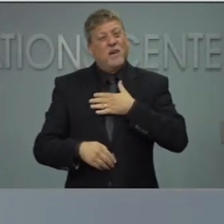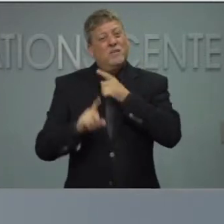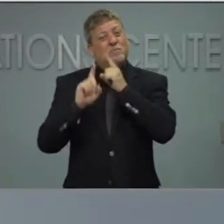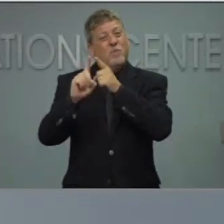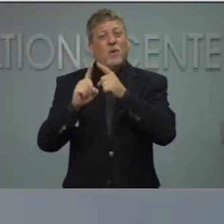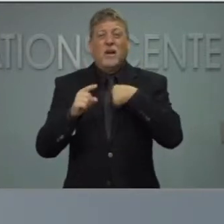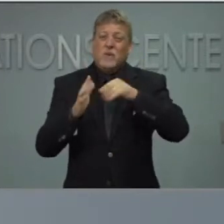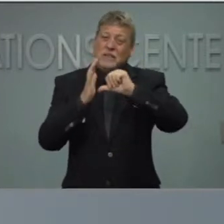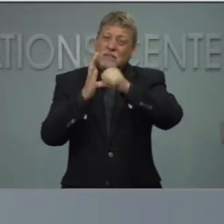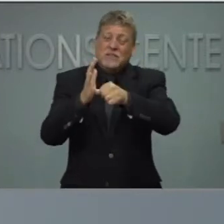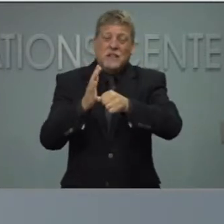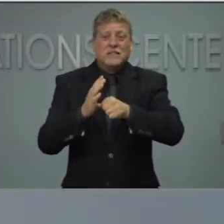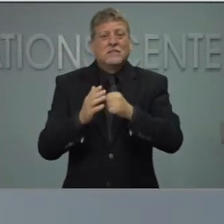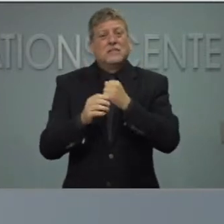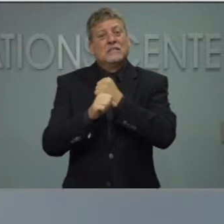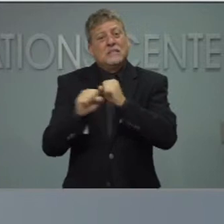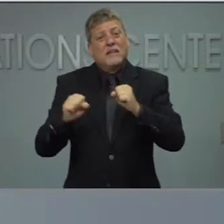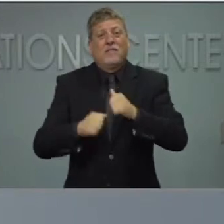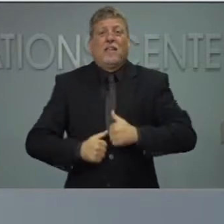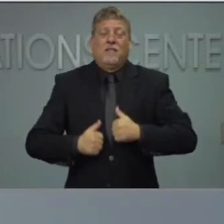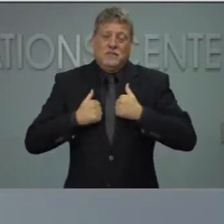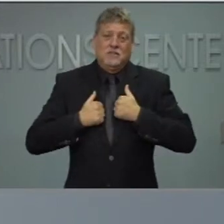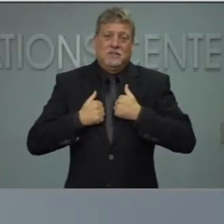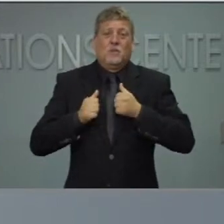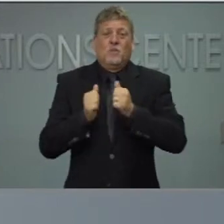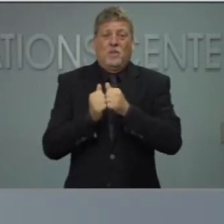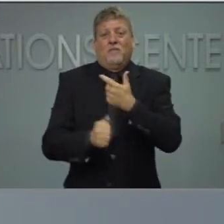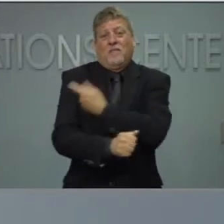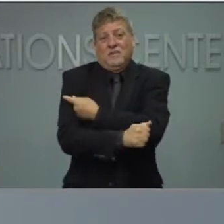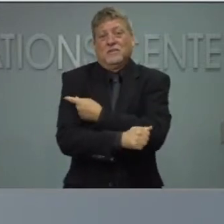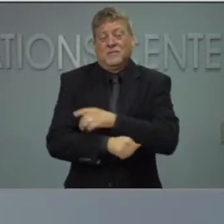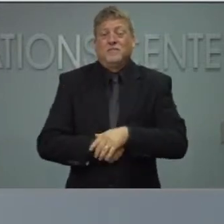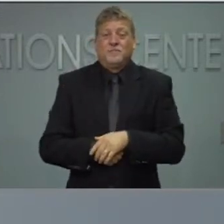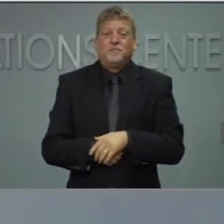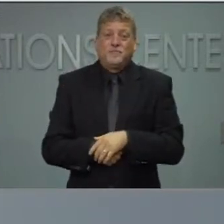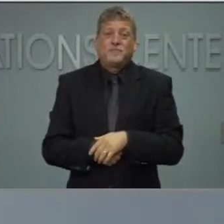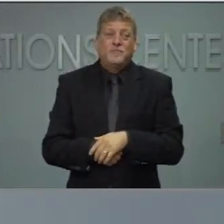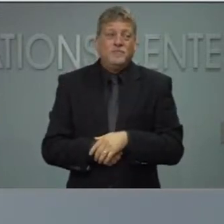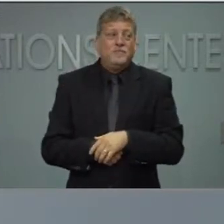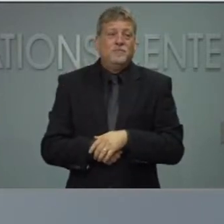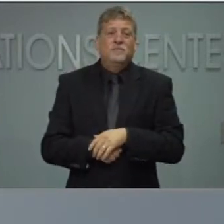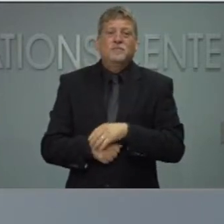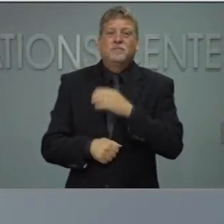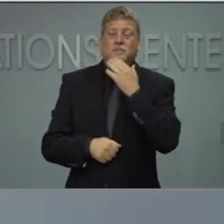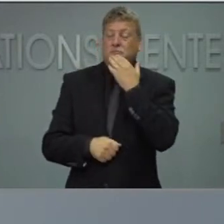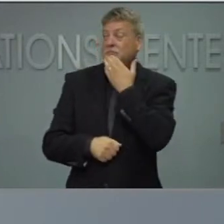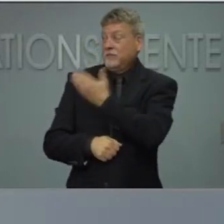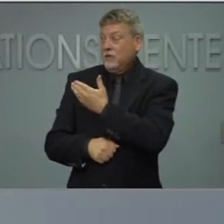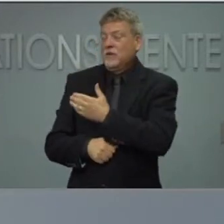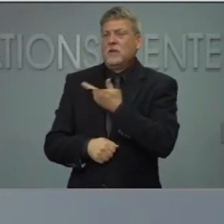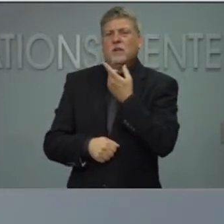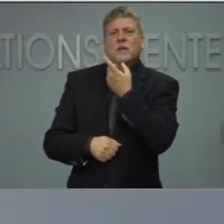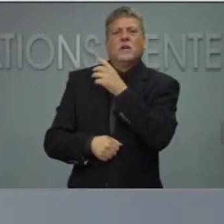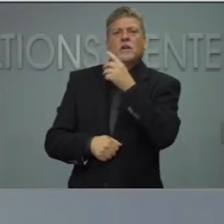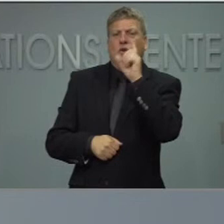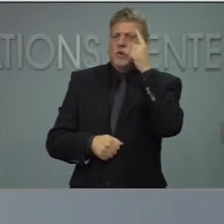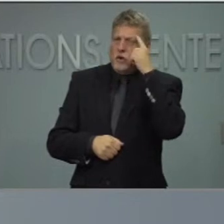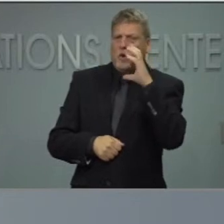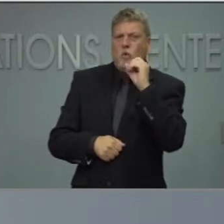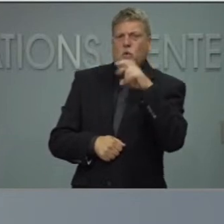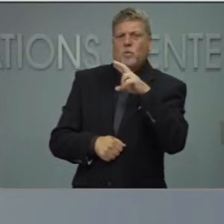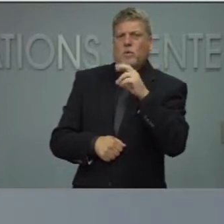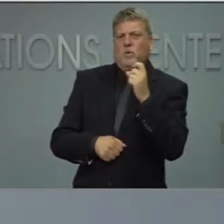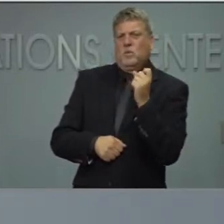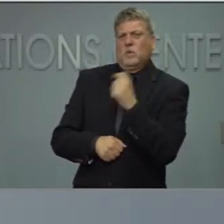lives, and you got to get vaccinated as soon as possible. All right, Thank you. thanks. And Governor Cooper, I do have one question for you. As I'm sure you've seen across the